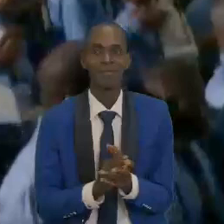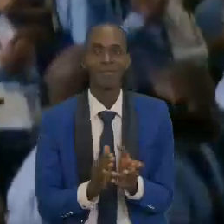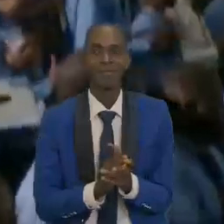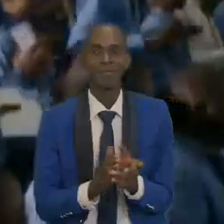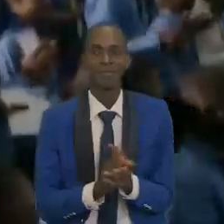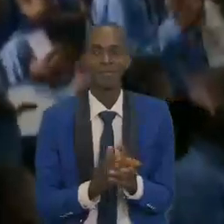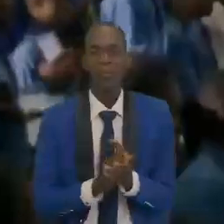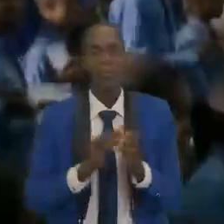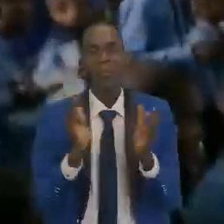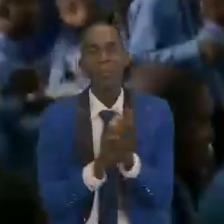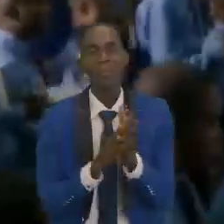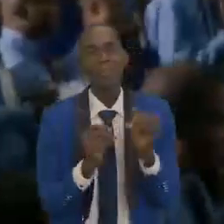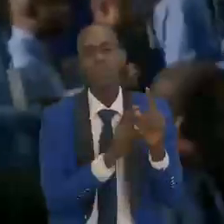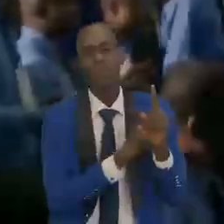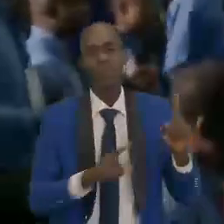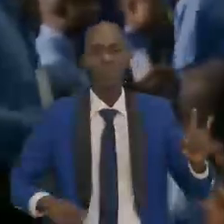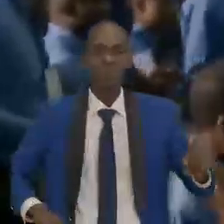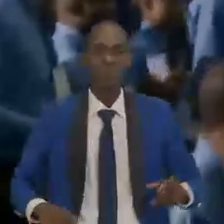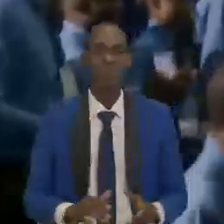praise the Lord